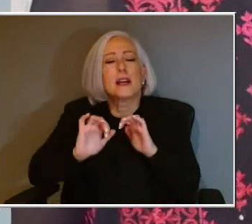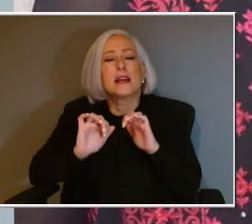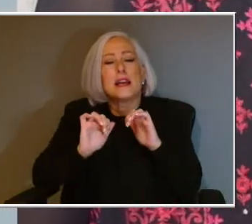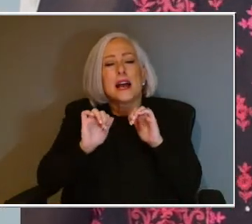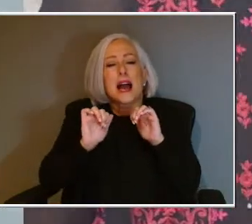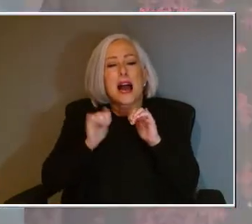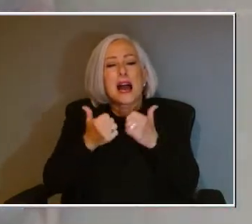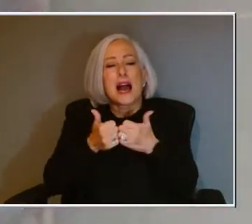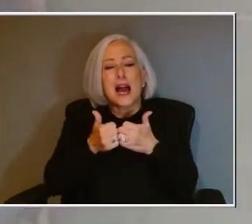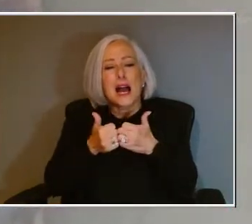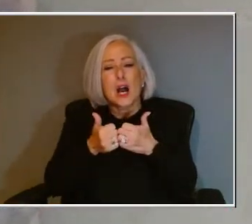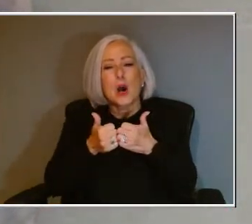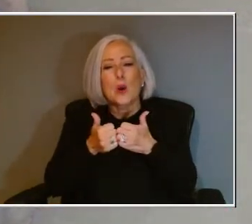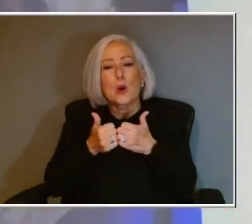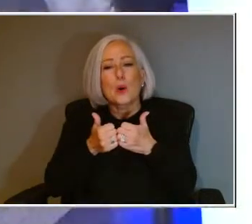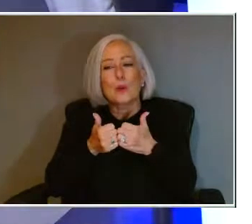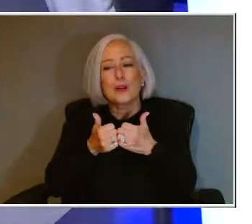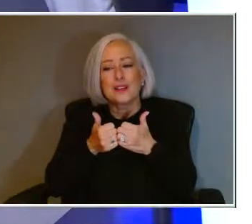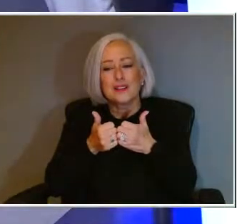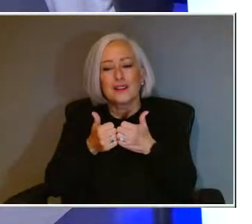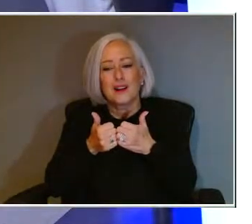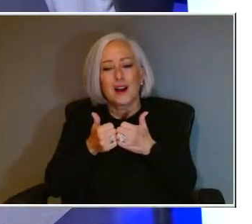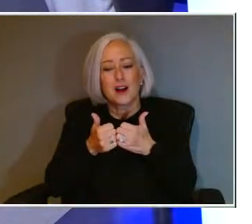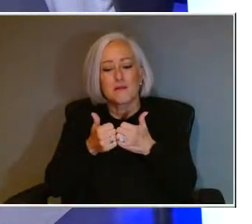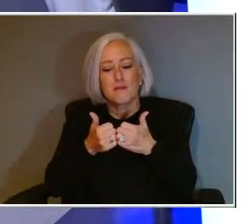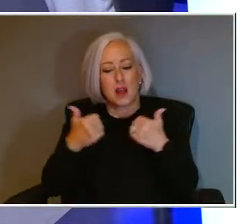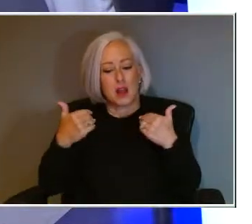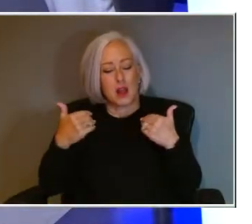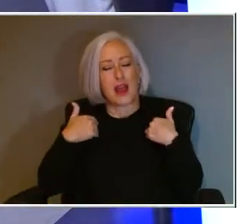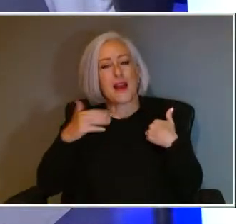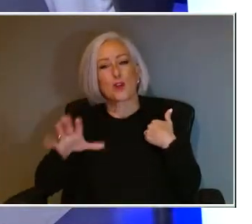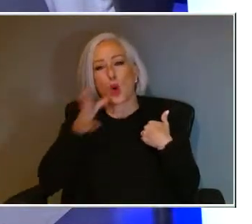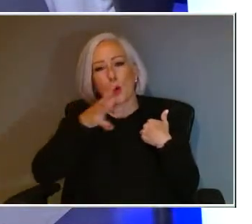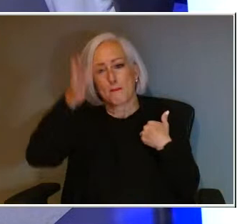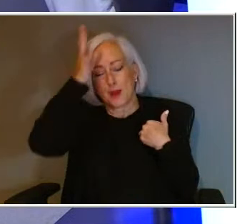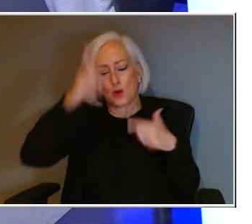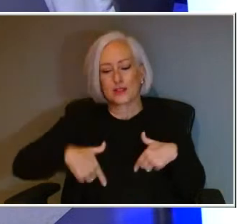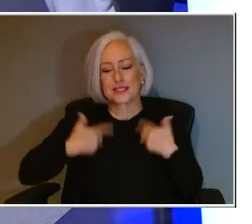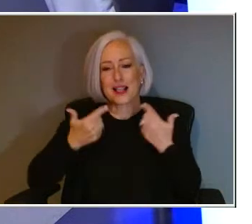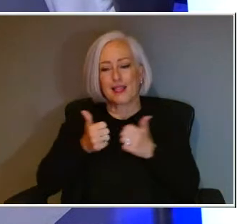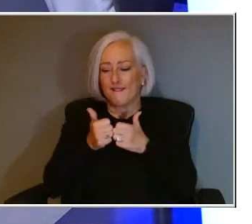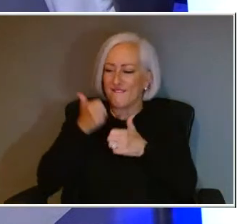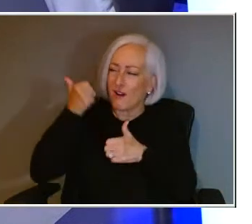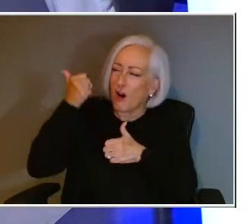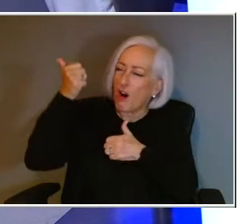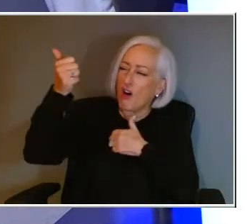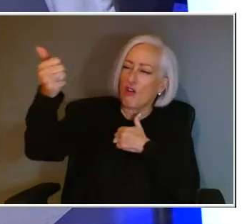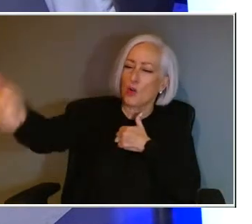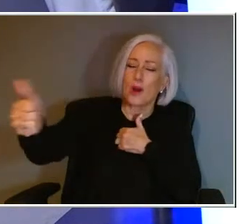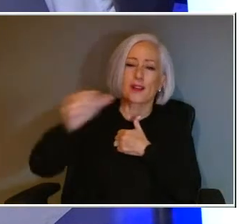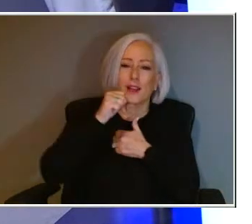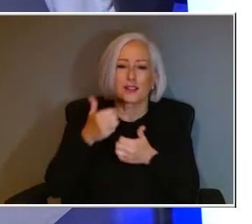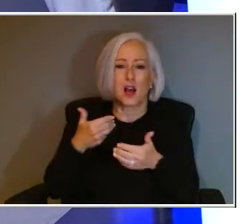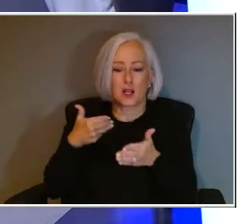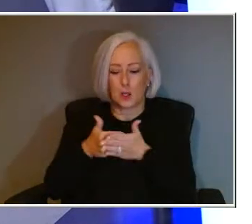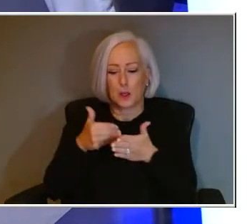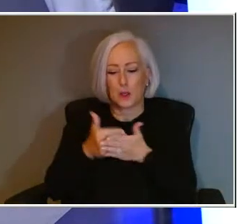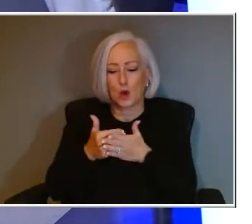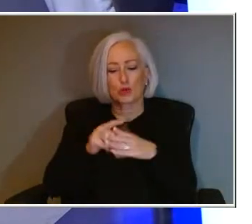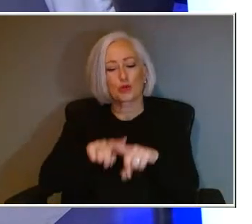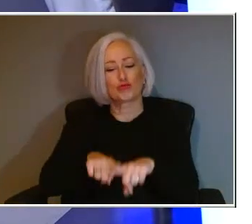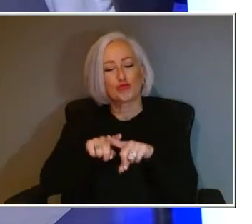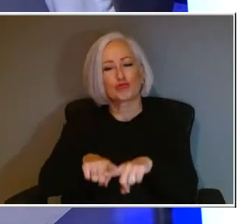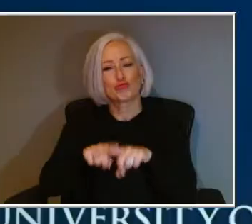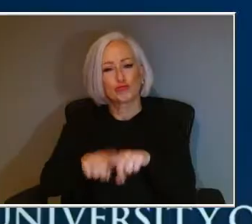having your folks farther away and not having them close by to lean on? So no, my folks